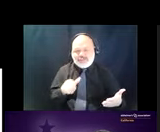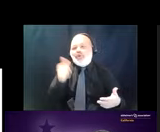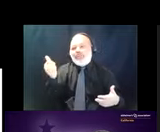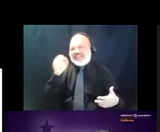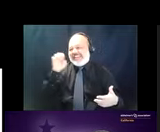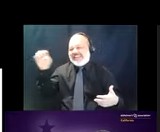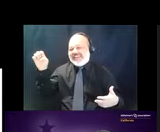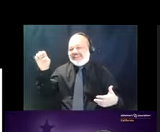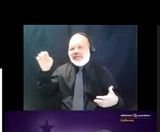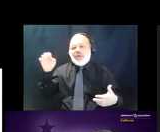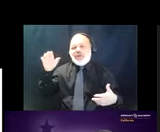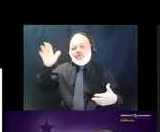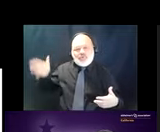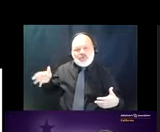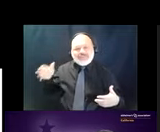an emerging